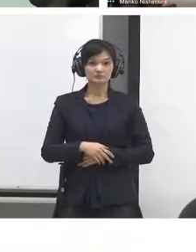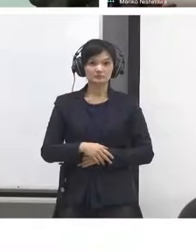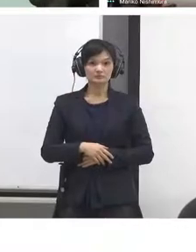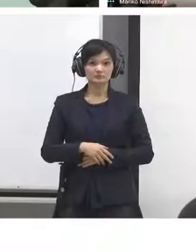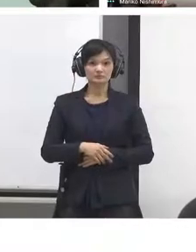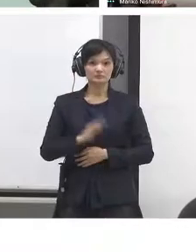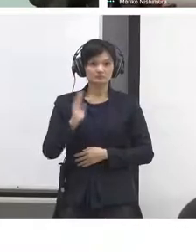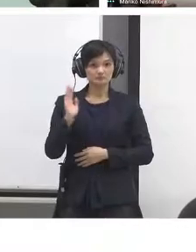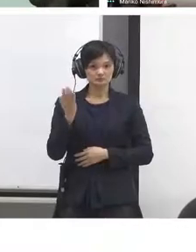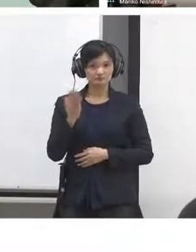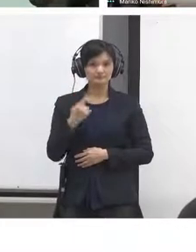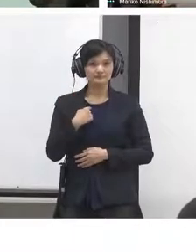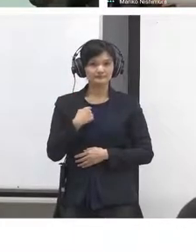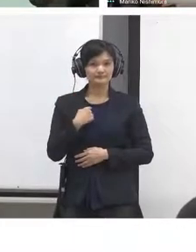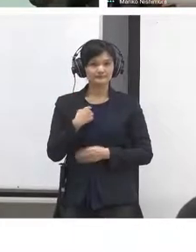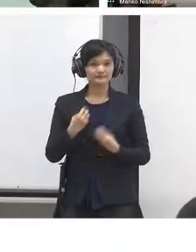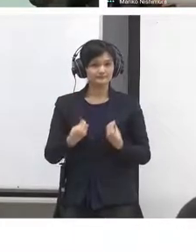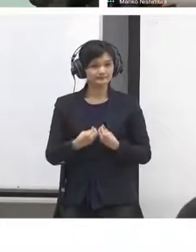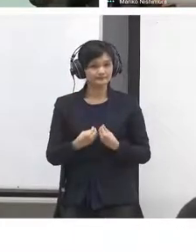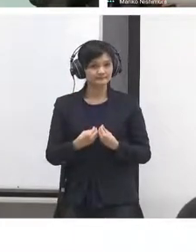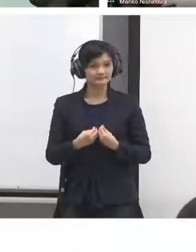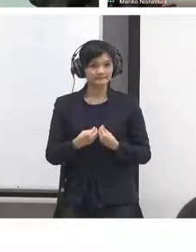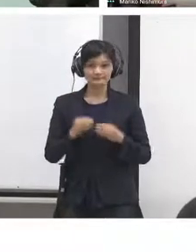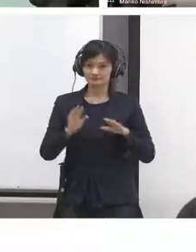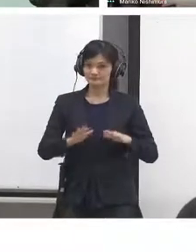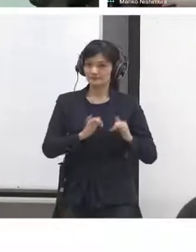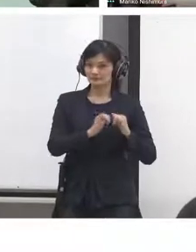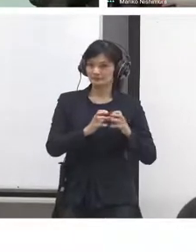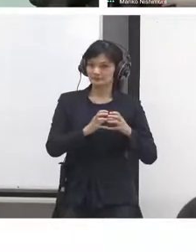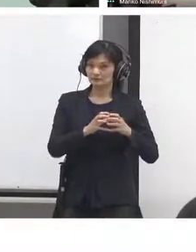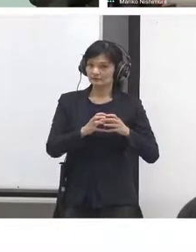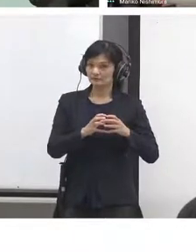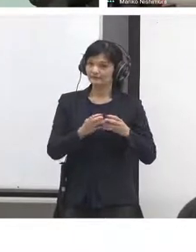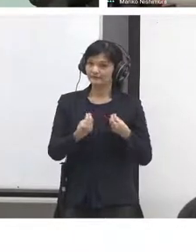how do community grows, you can combine this